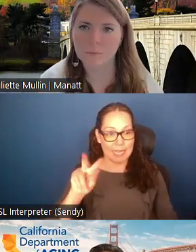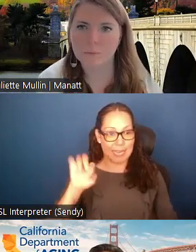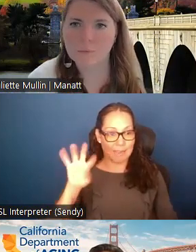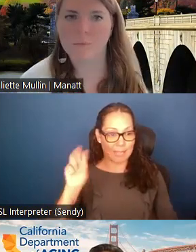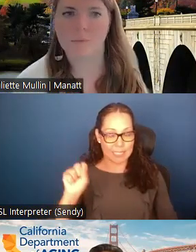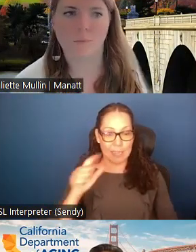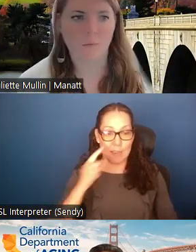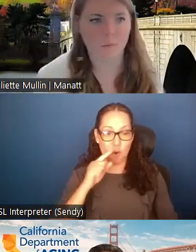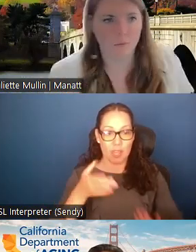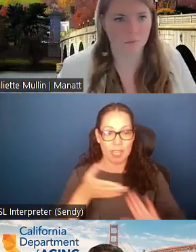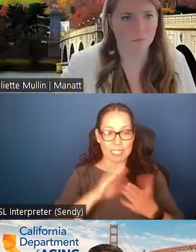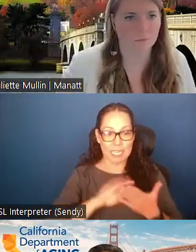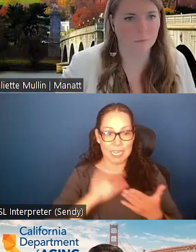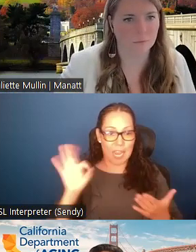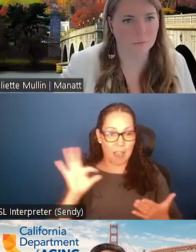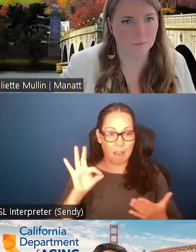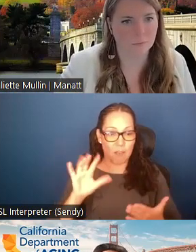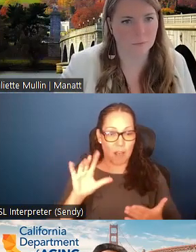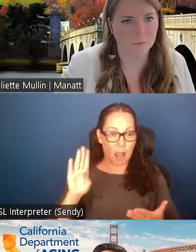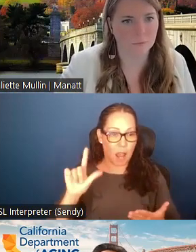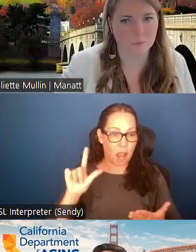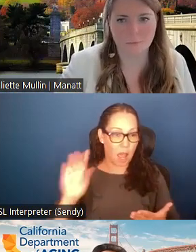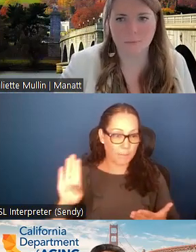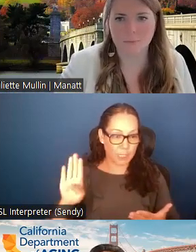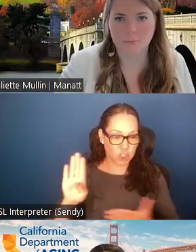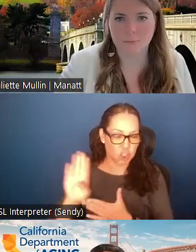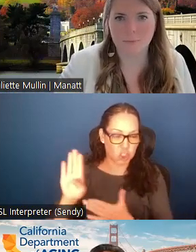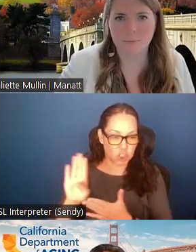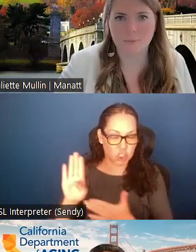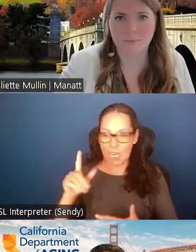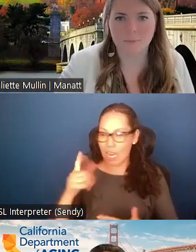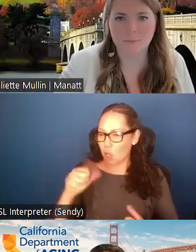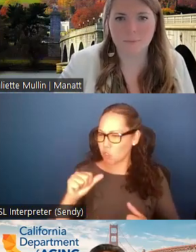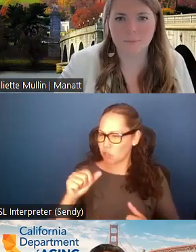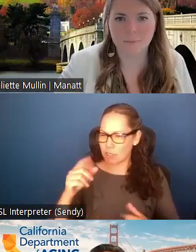Beach. Here we are. Thank you. I was trying to figure out how to start my video.